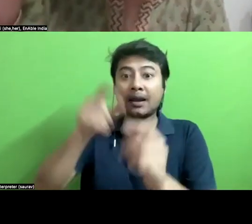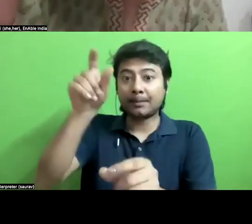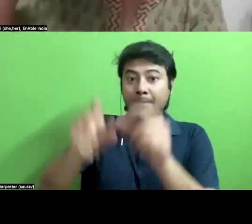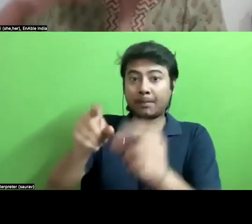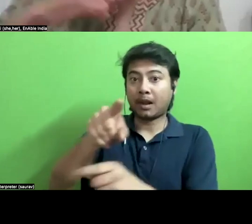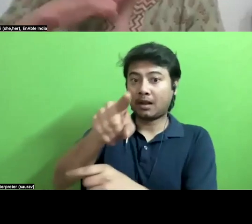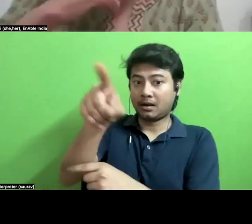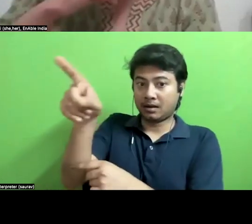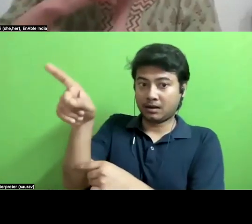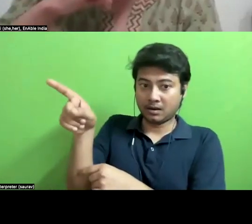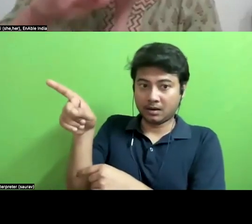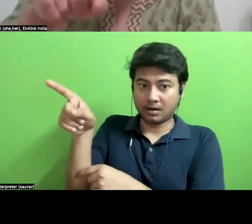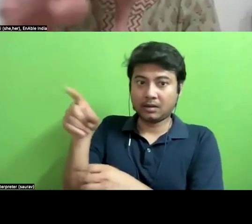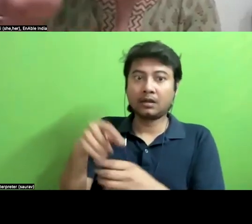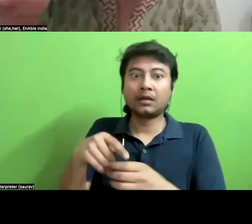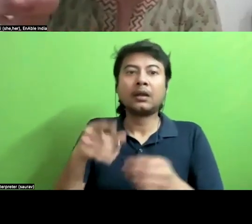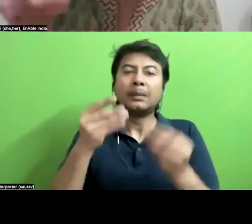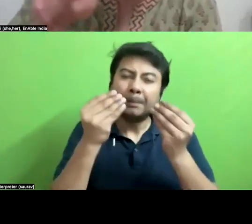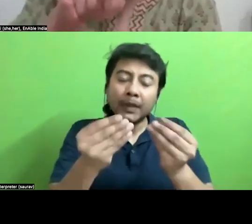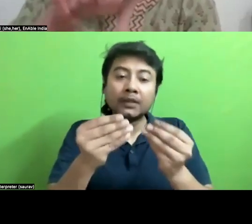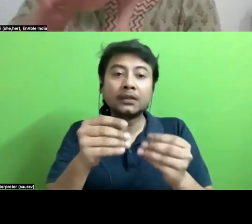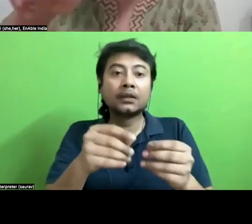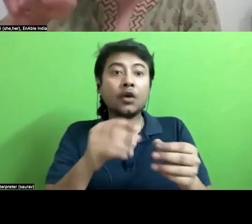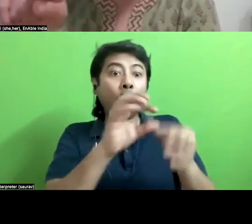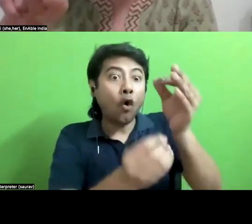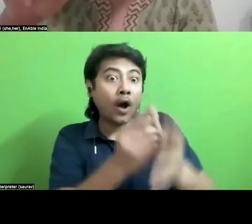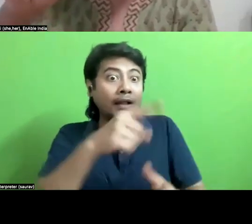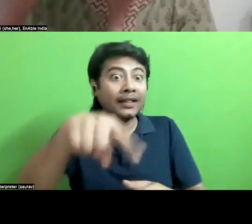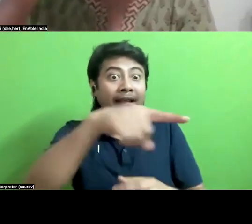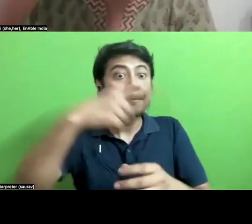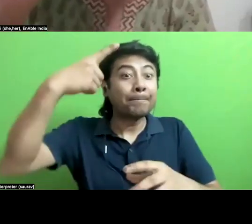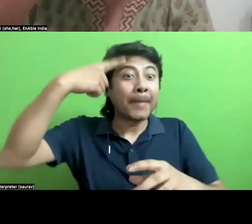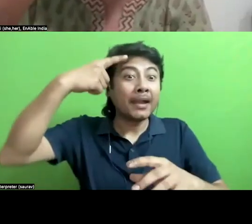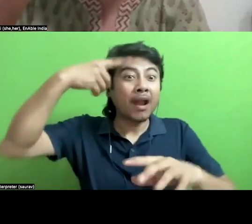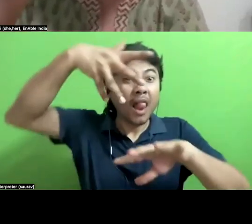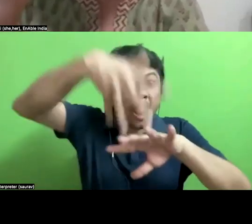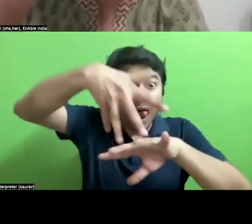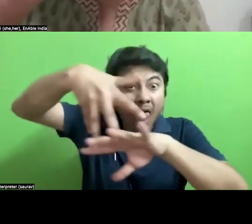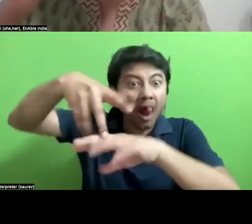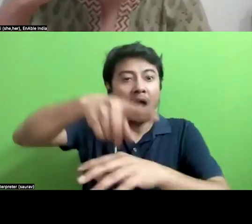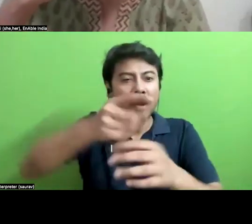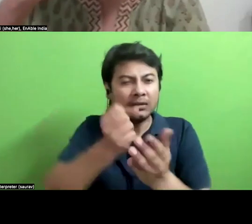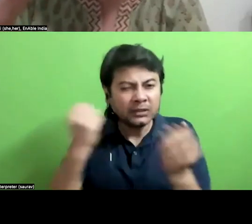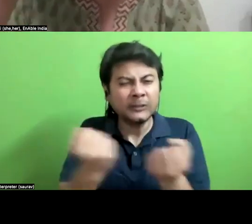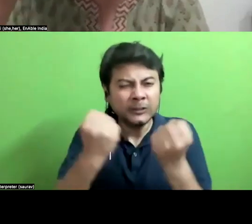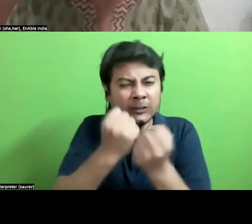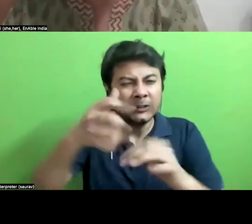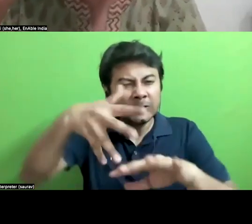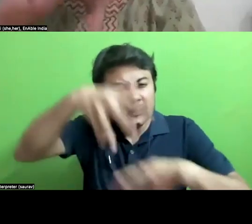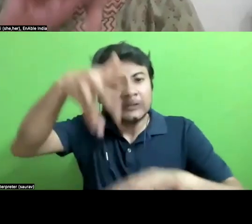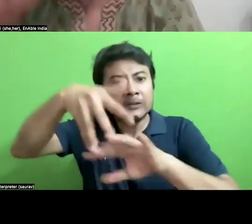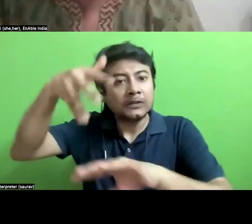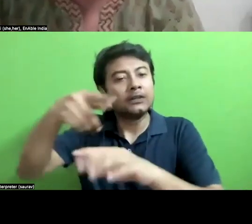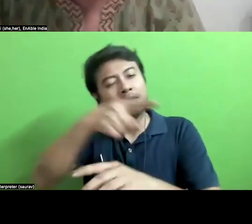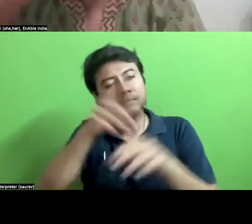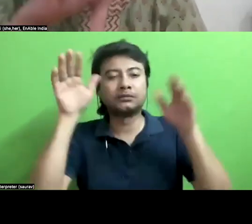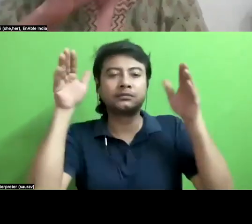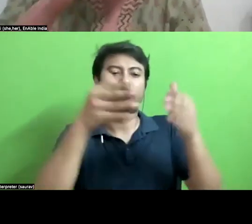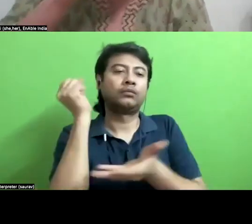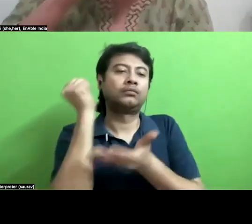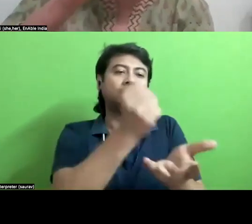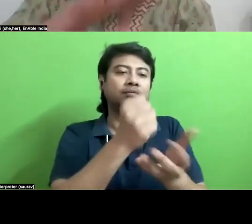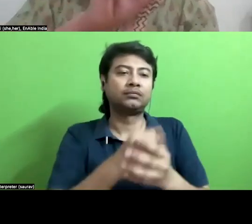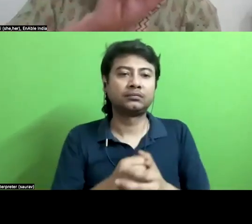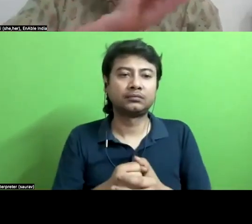work on addressing mental models. I know many of us on this call, you are working on deep things. You're working on science for a